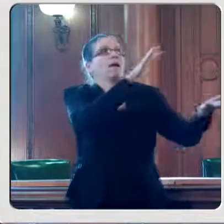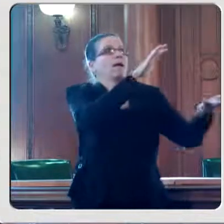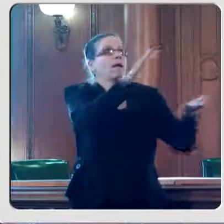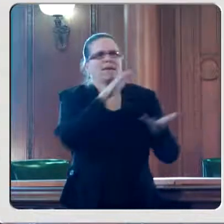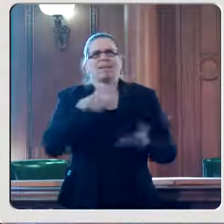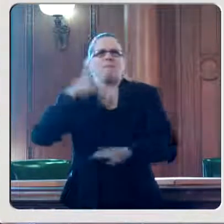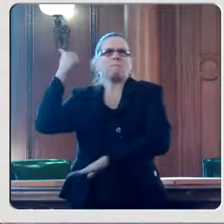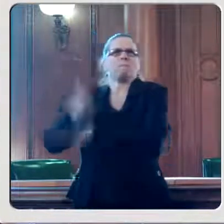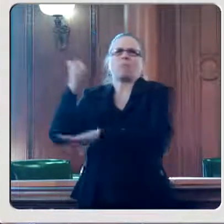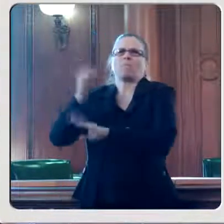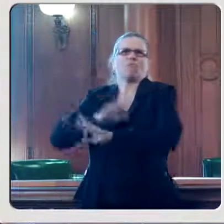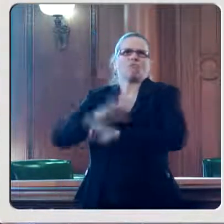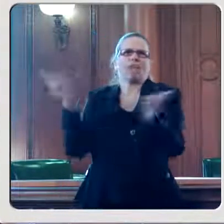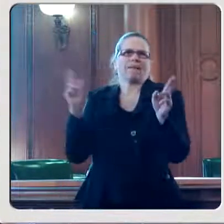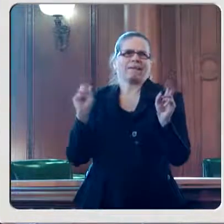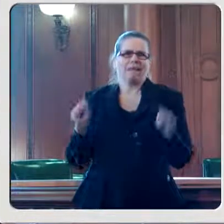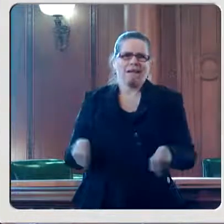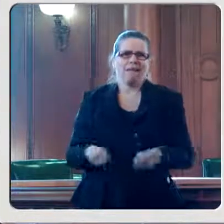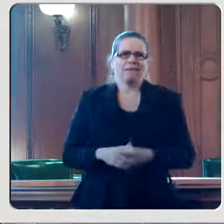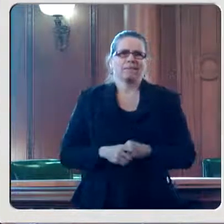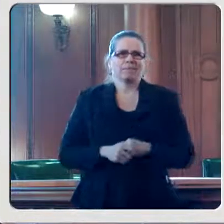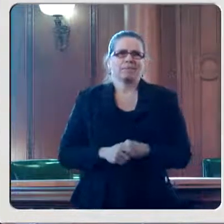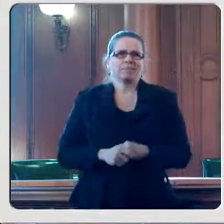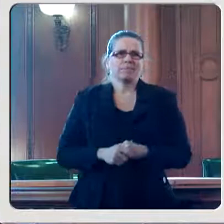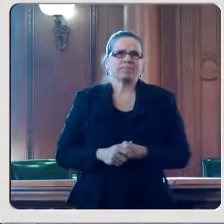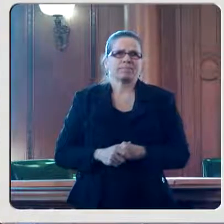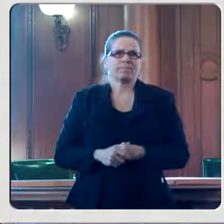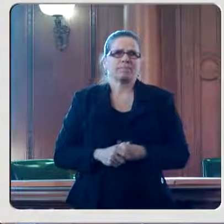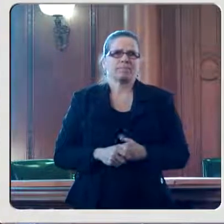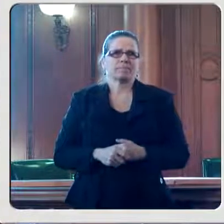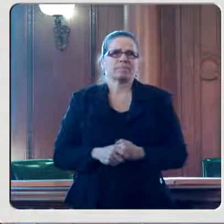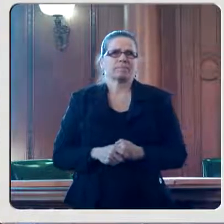thank, it's been almost a year